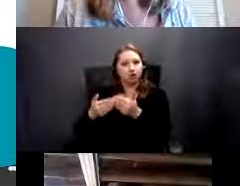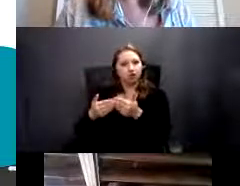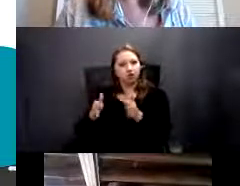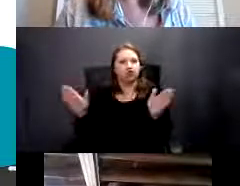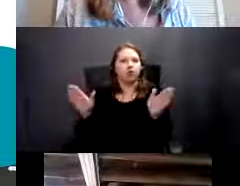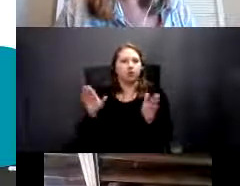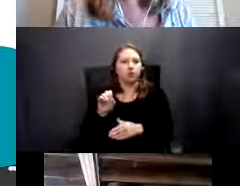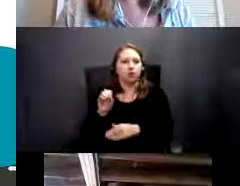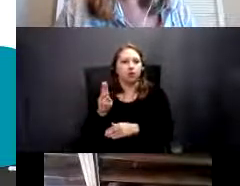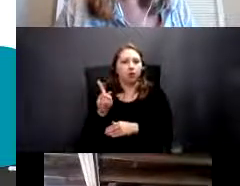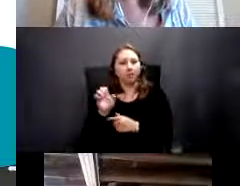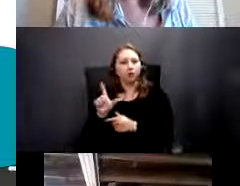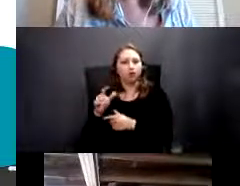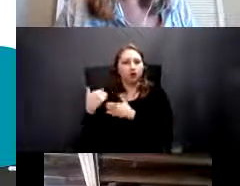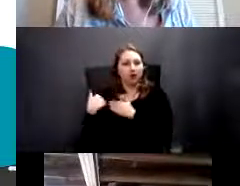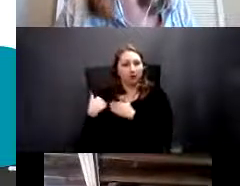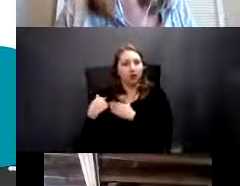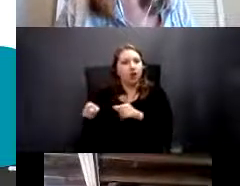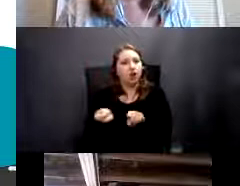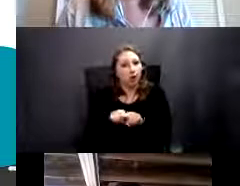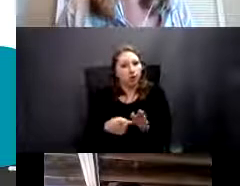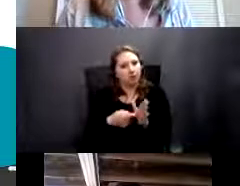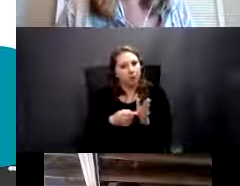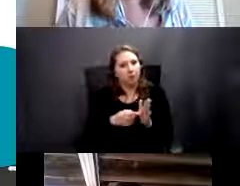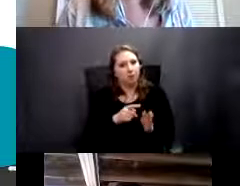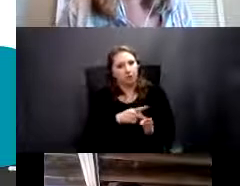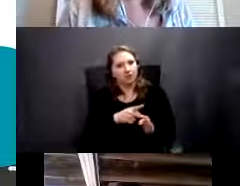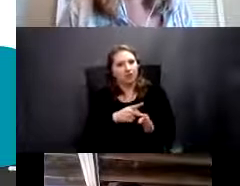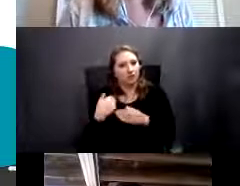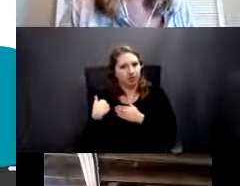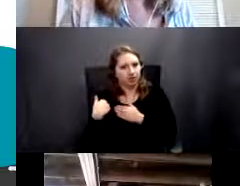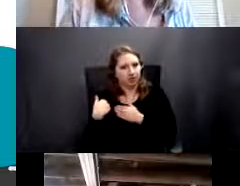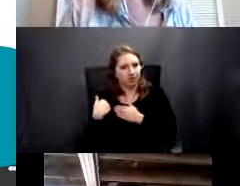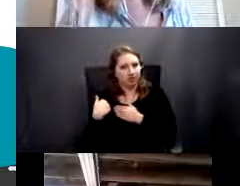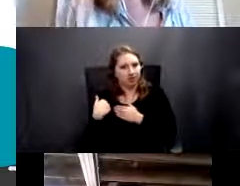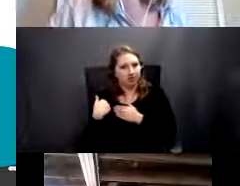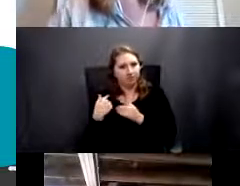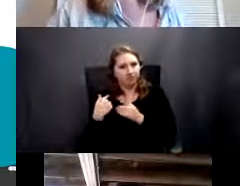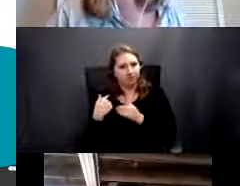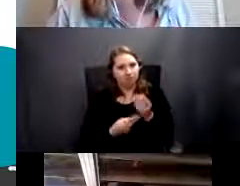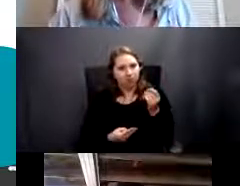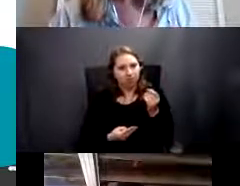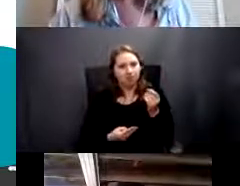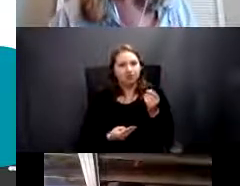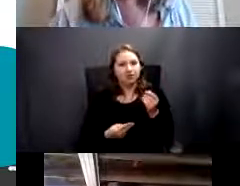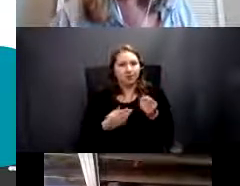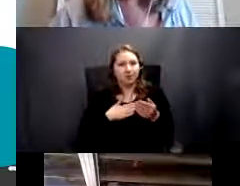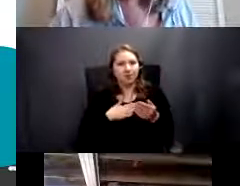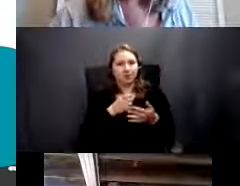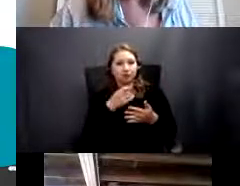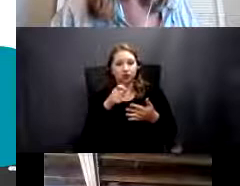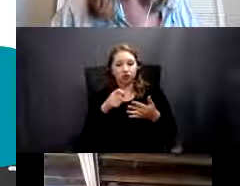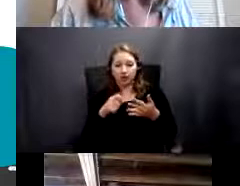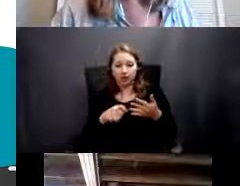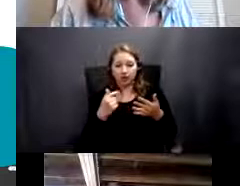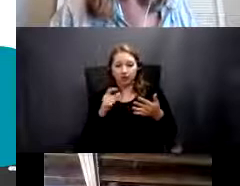liability and professional liability. Was what I like had in my checklist. That